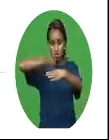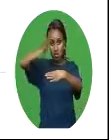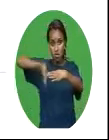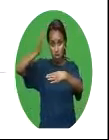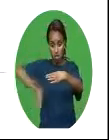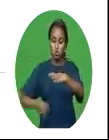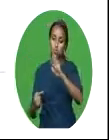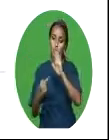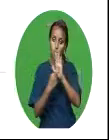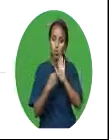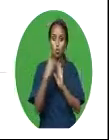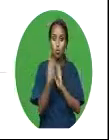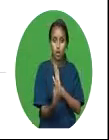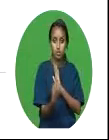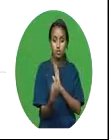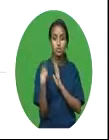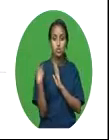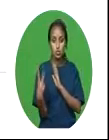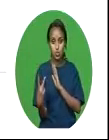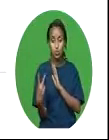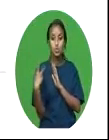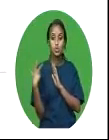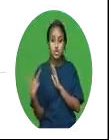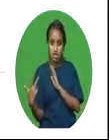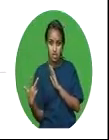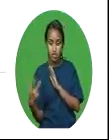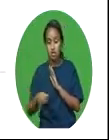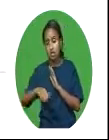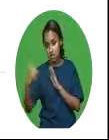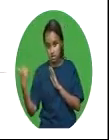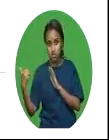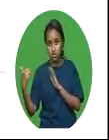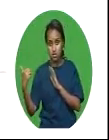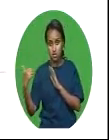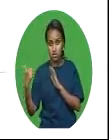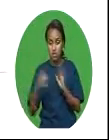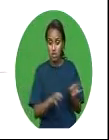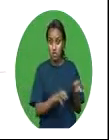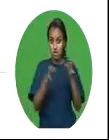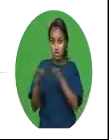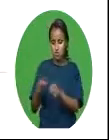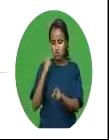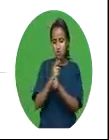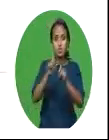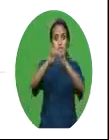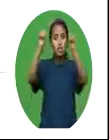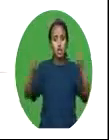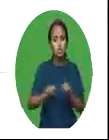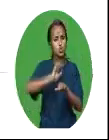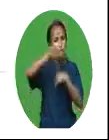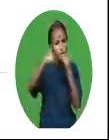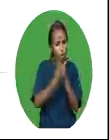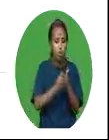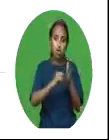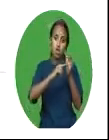through points 1, 2, 3, etc. Transfer the true length of all